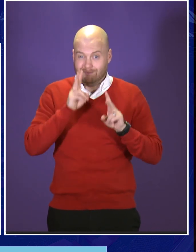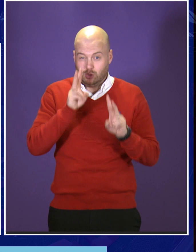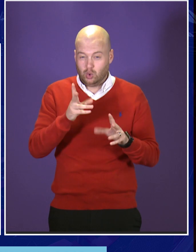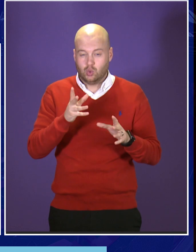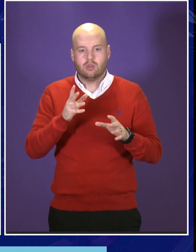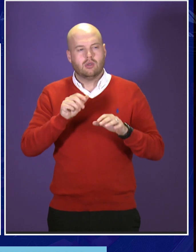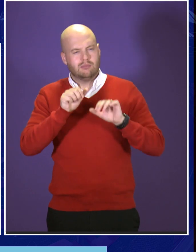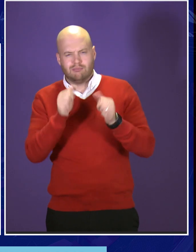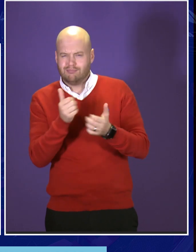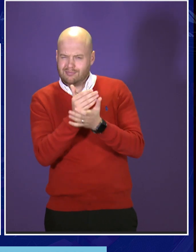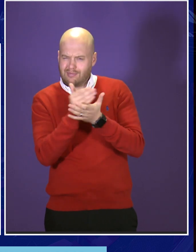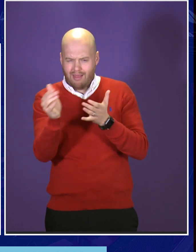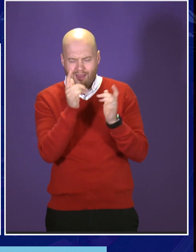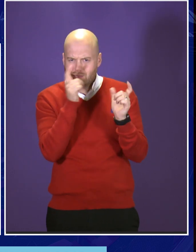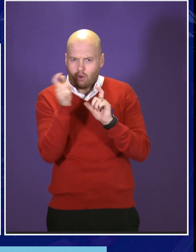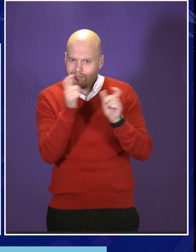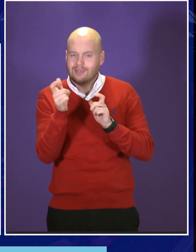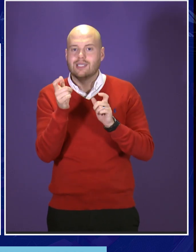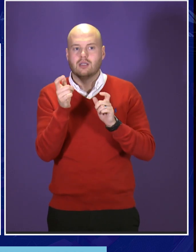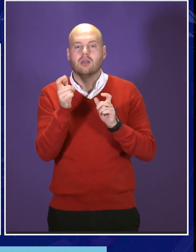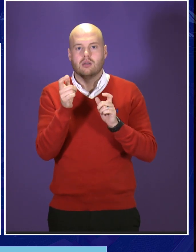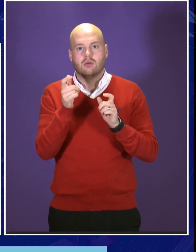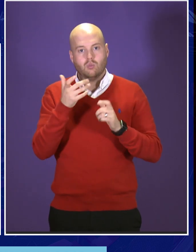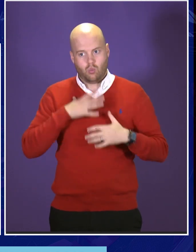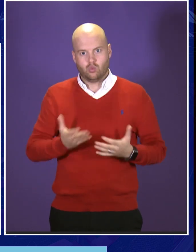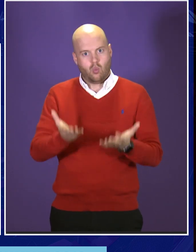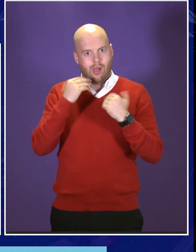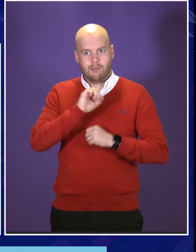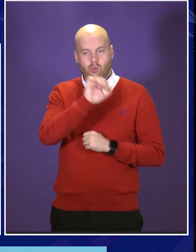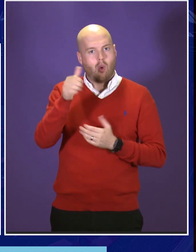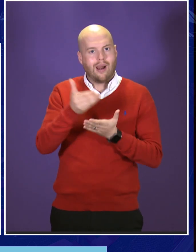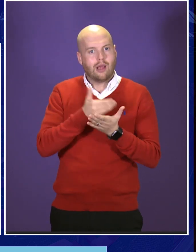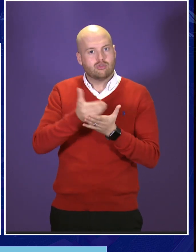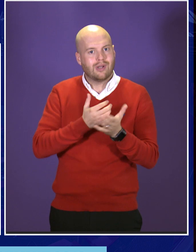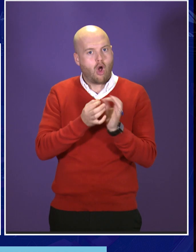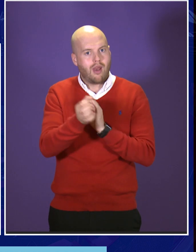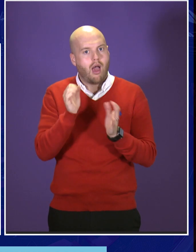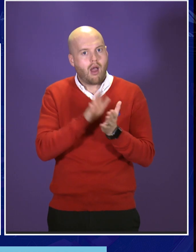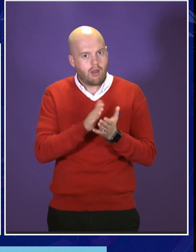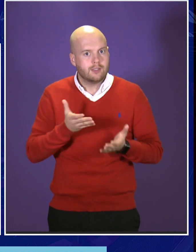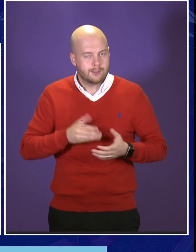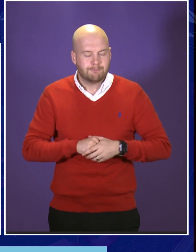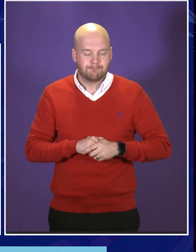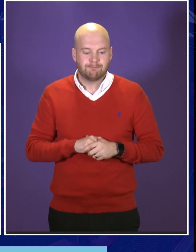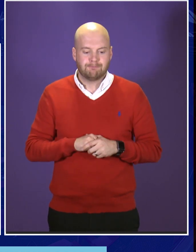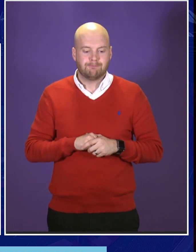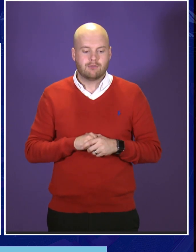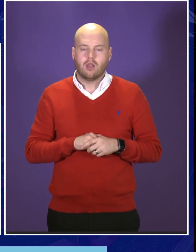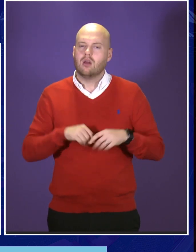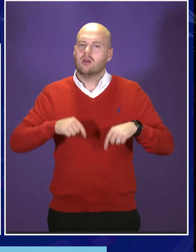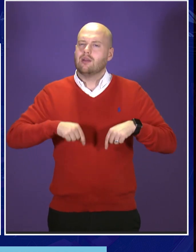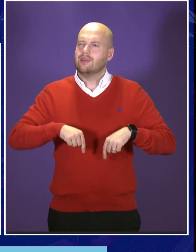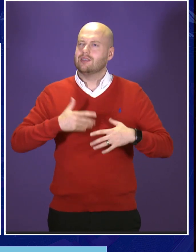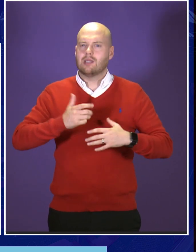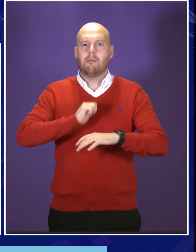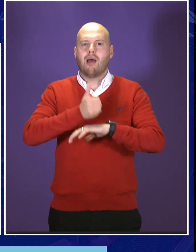we think about how to push, how you can bring your collection online, we do archive documentation, we provide a platform for institutions to